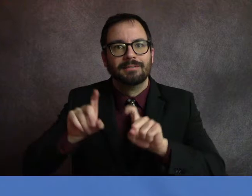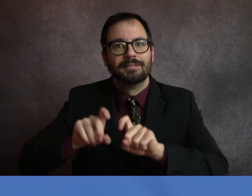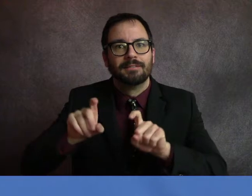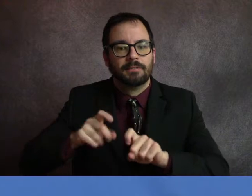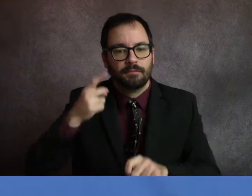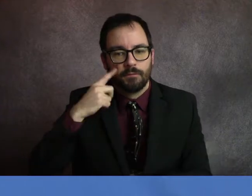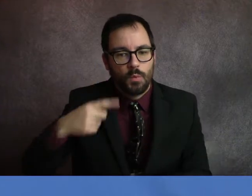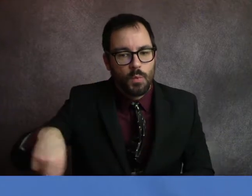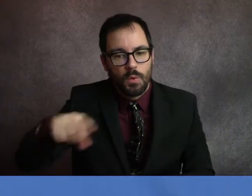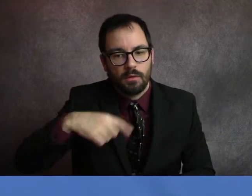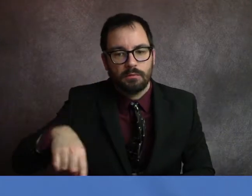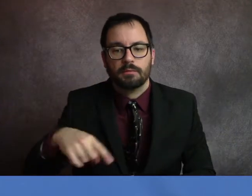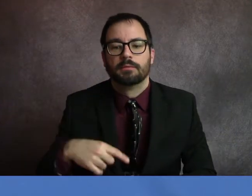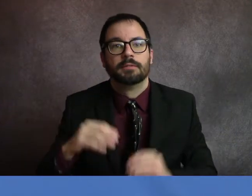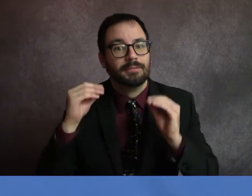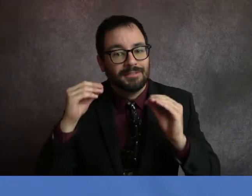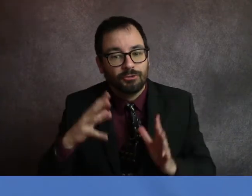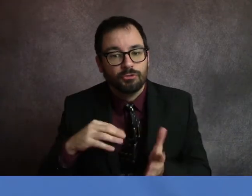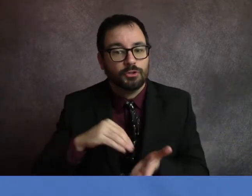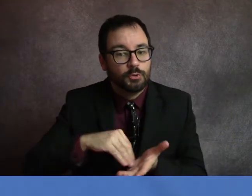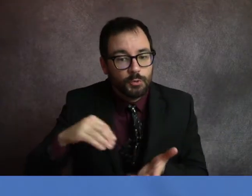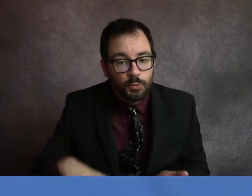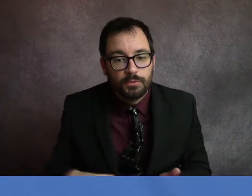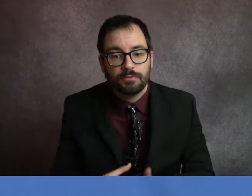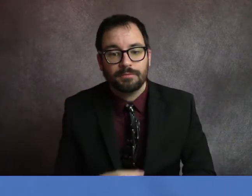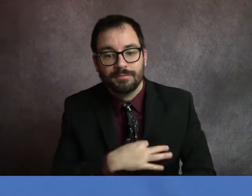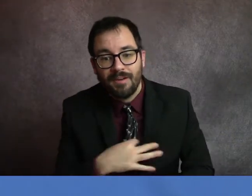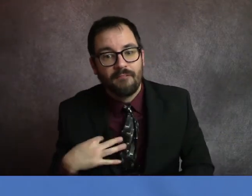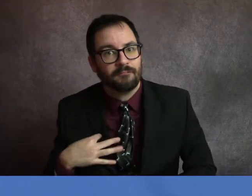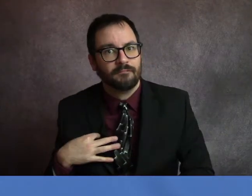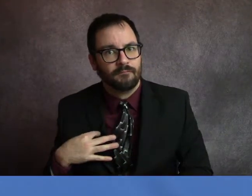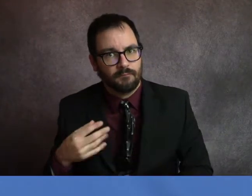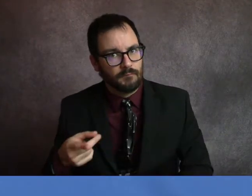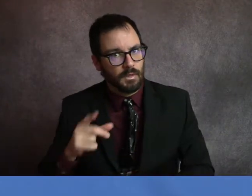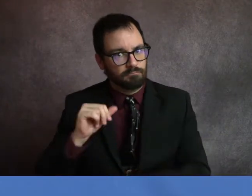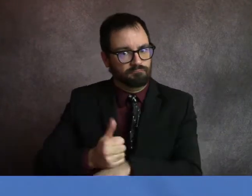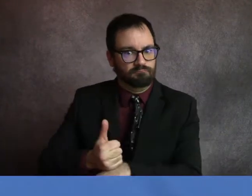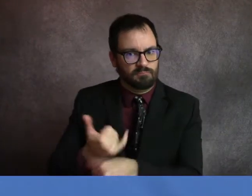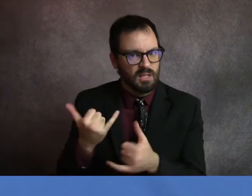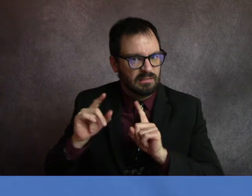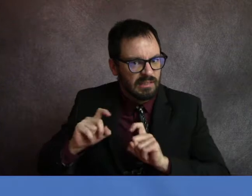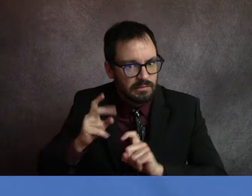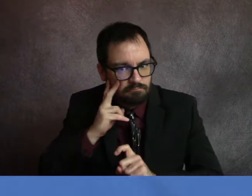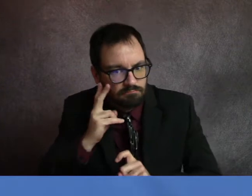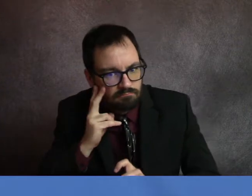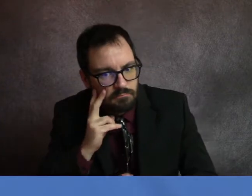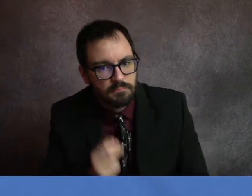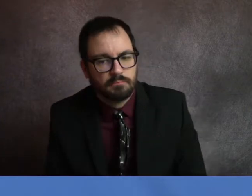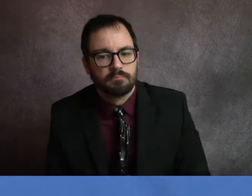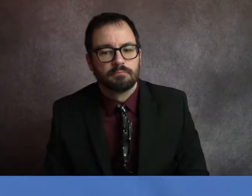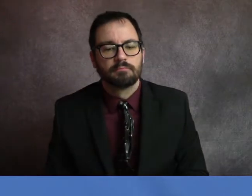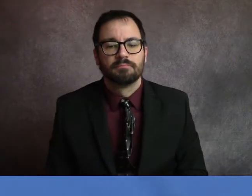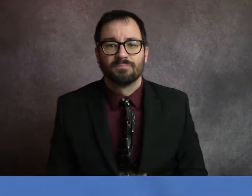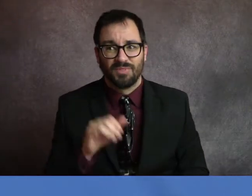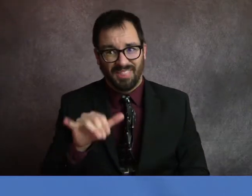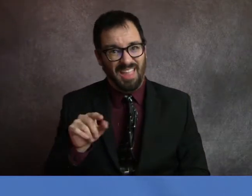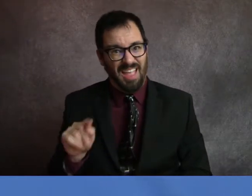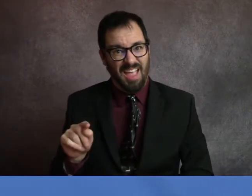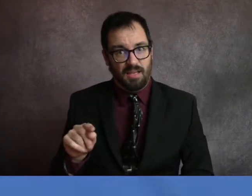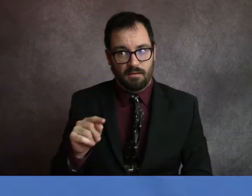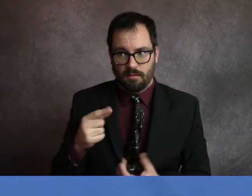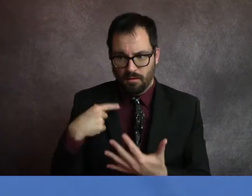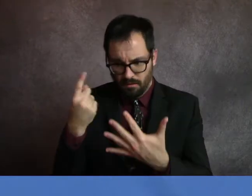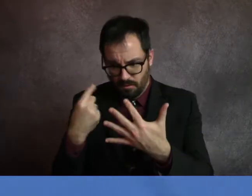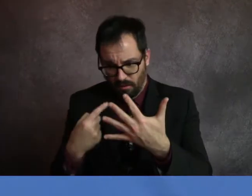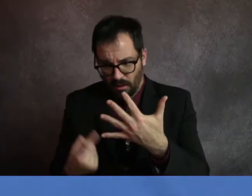COVID testing pilot for teachers, students, and staff. This level of protection goes far beyond CDC guidelines,